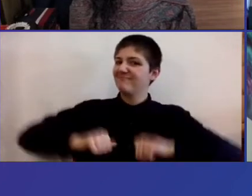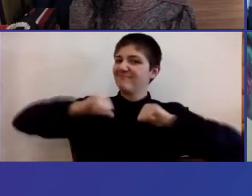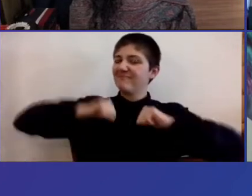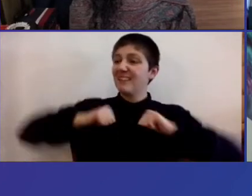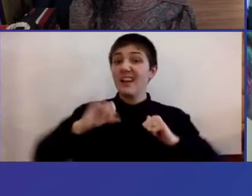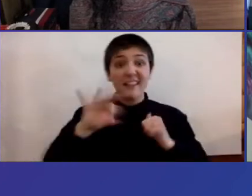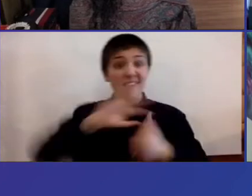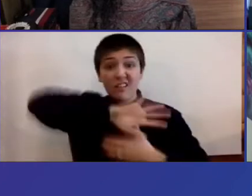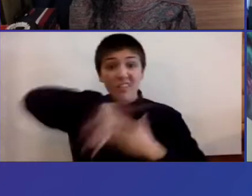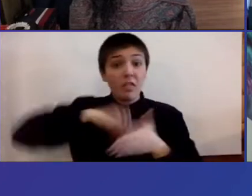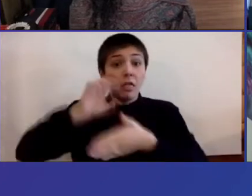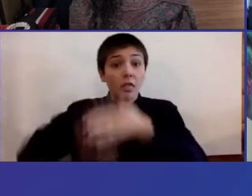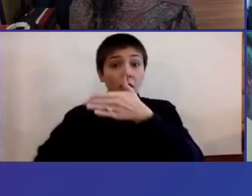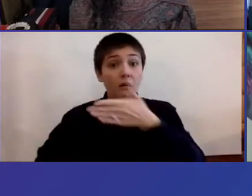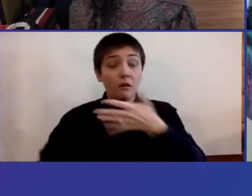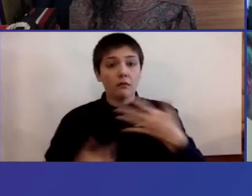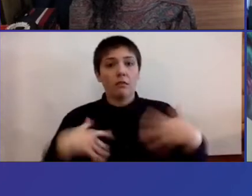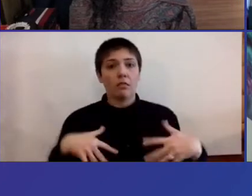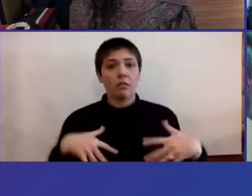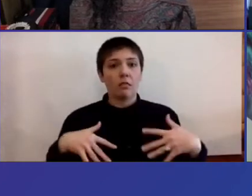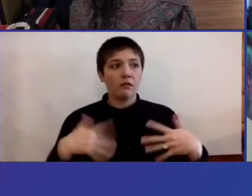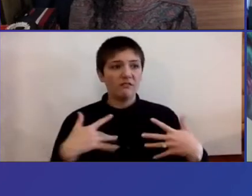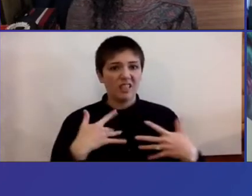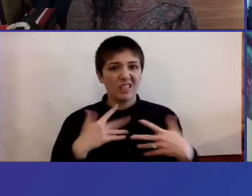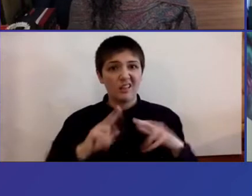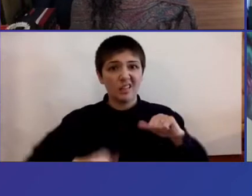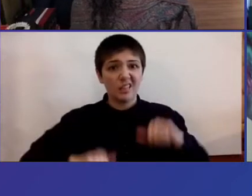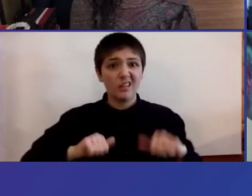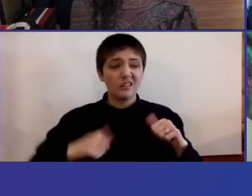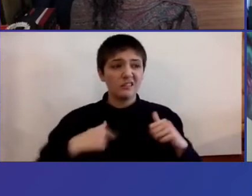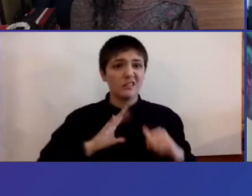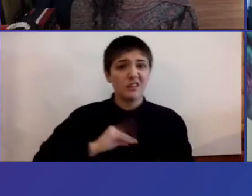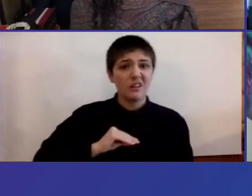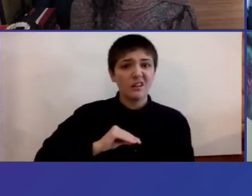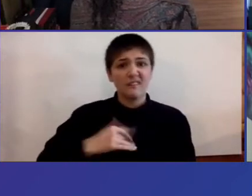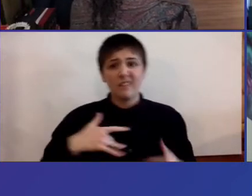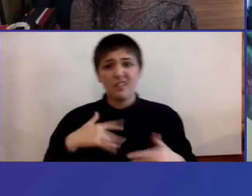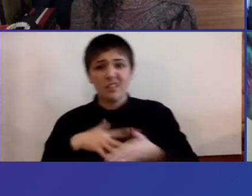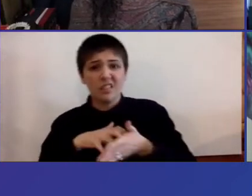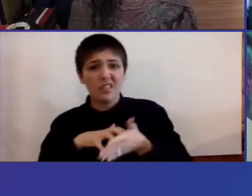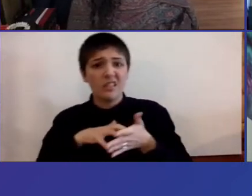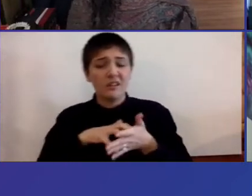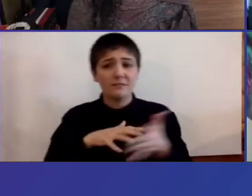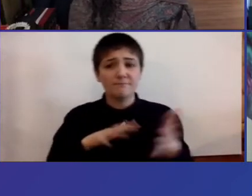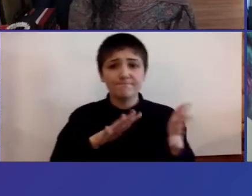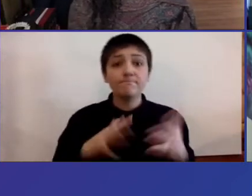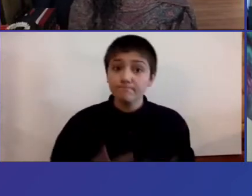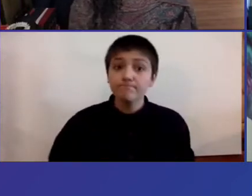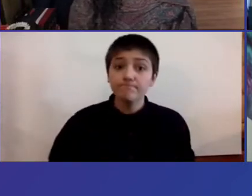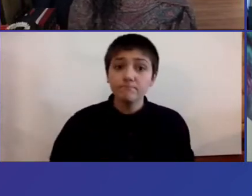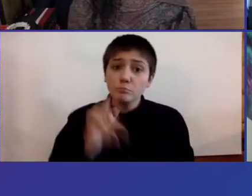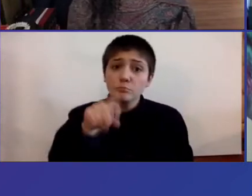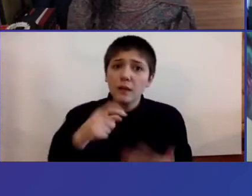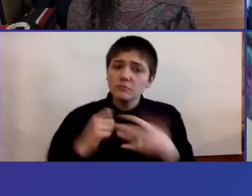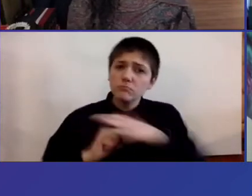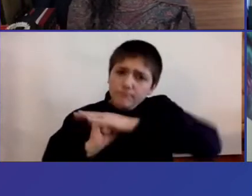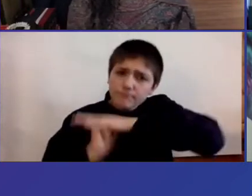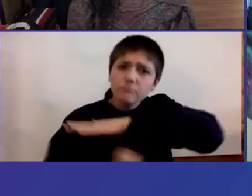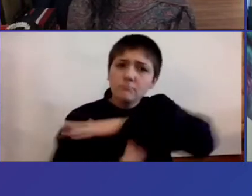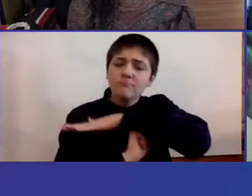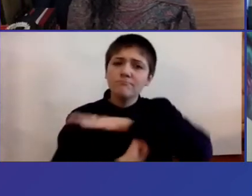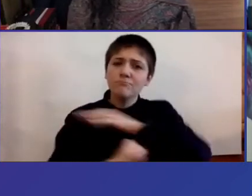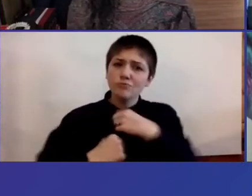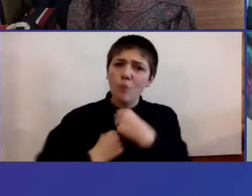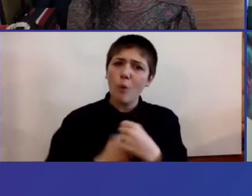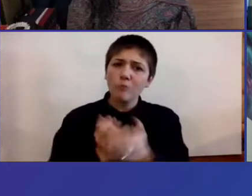don't know that, it has a lot to do with your self-esteem. And it also has a lot to do with how you